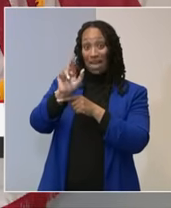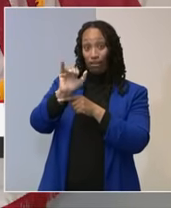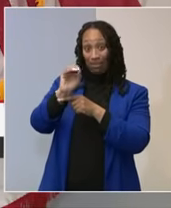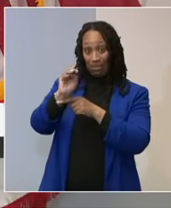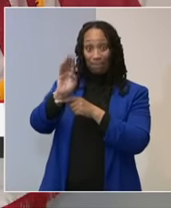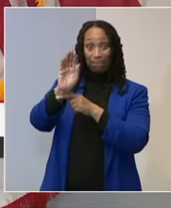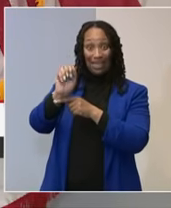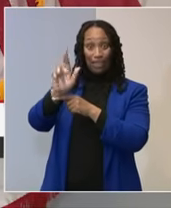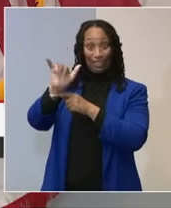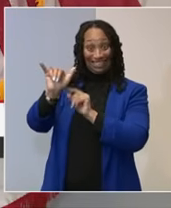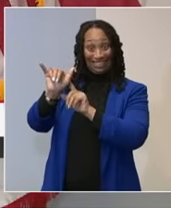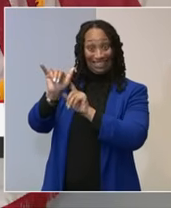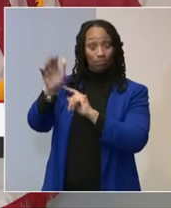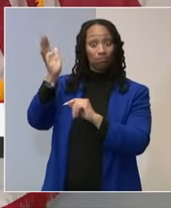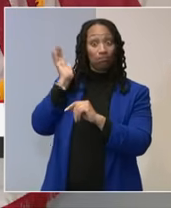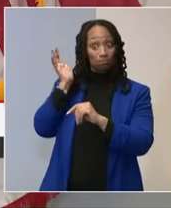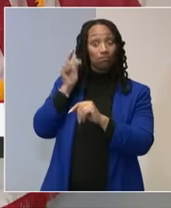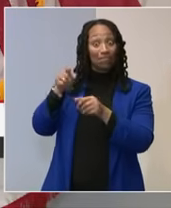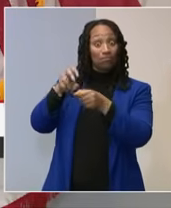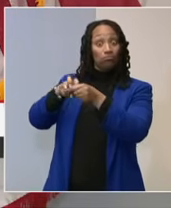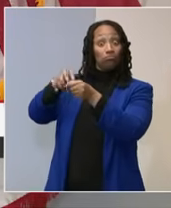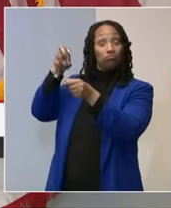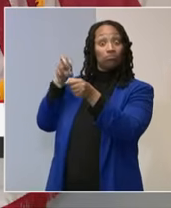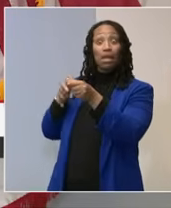Post earlier, I'm